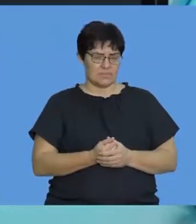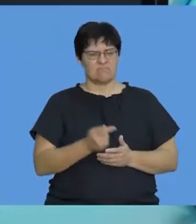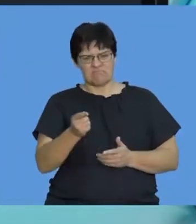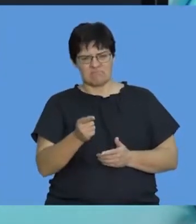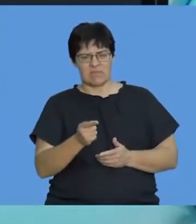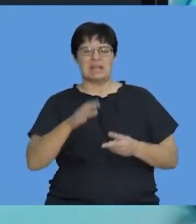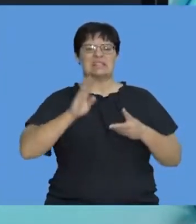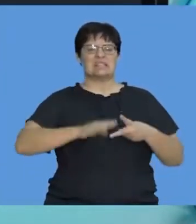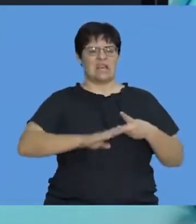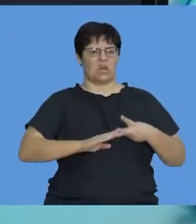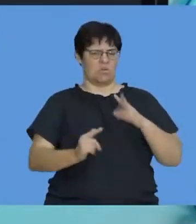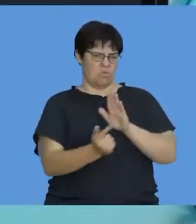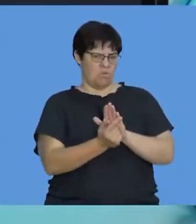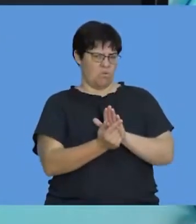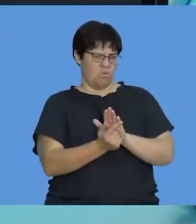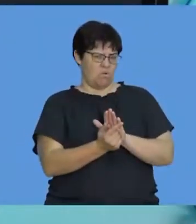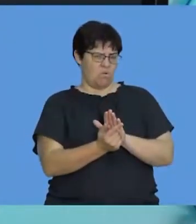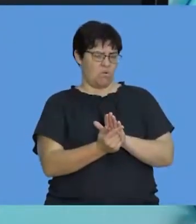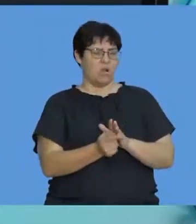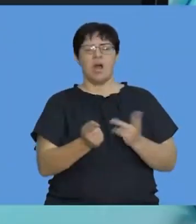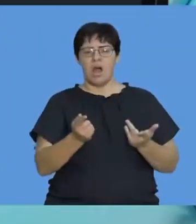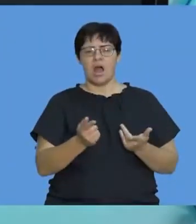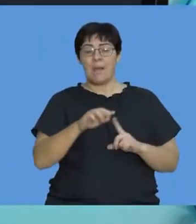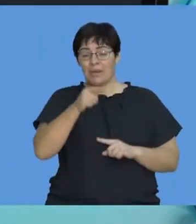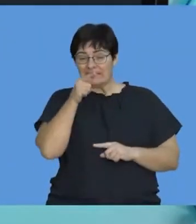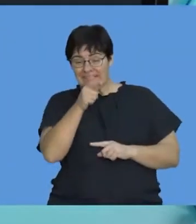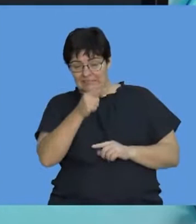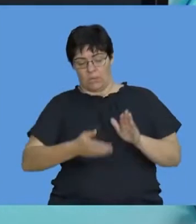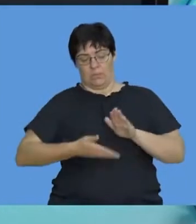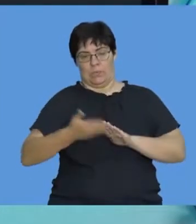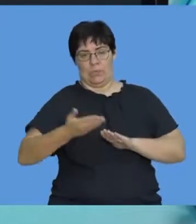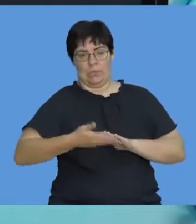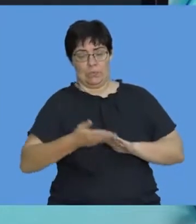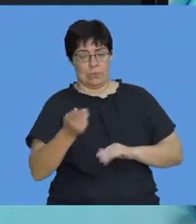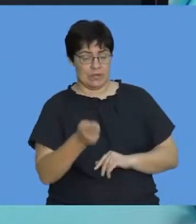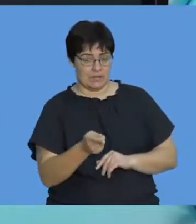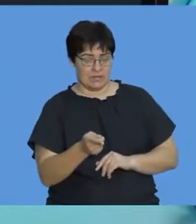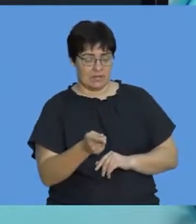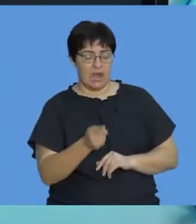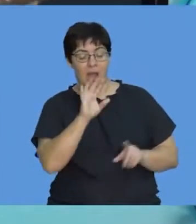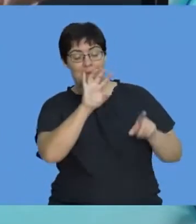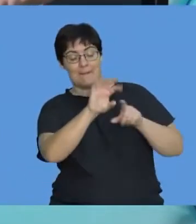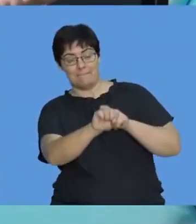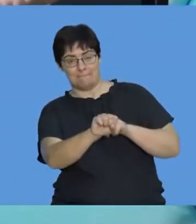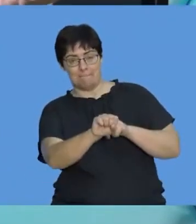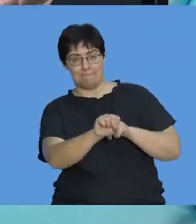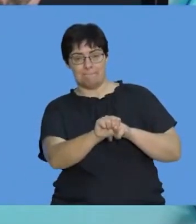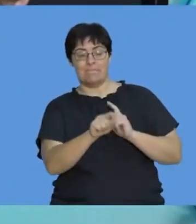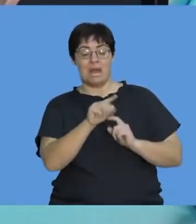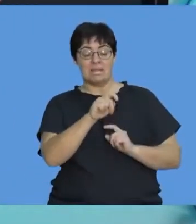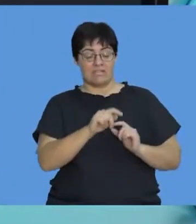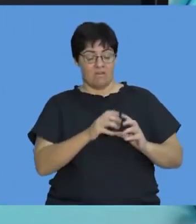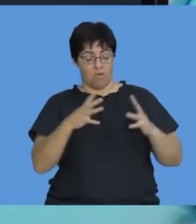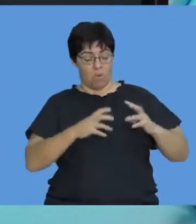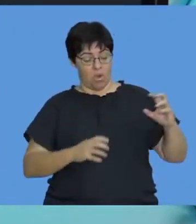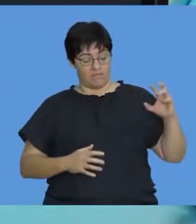second law normally, it was all about the acceleration, and we recognized that if we increased the net force, we'd